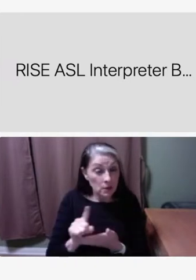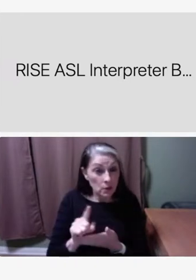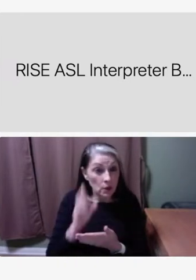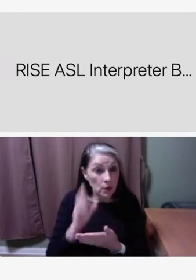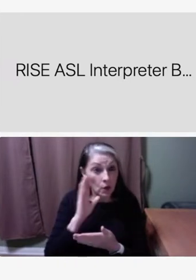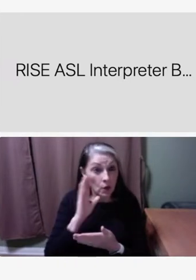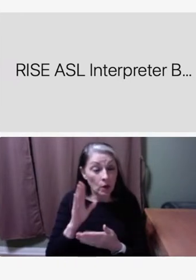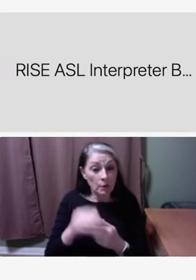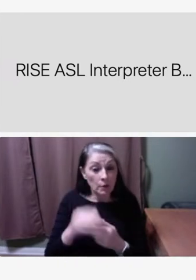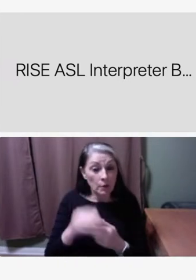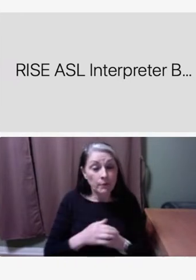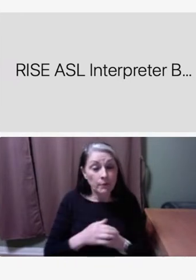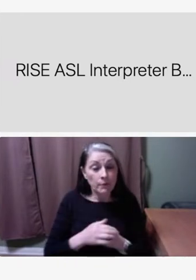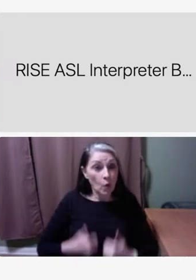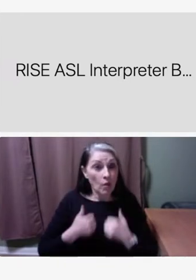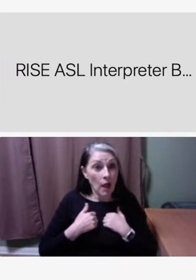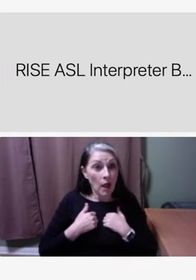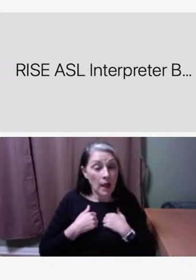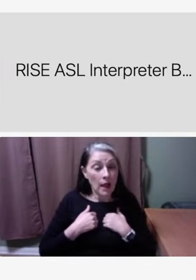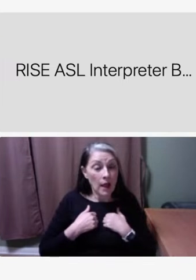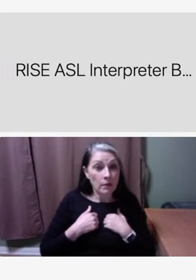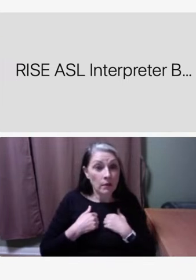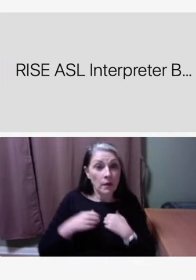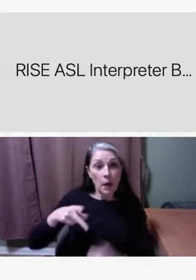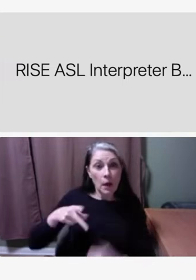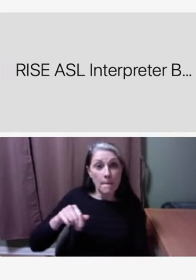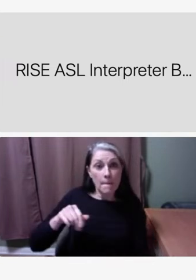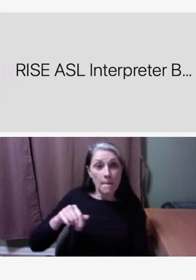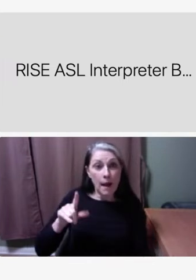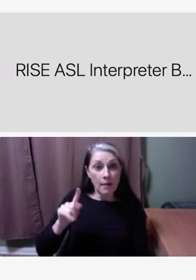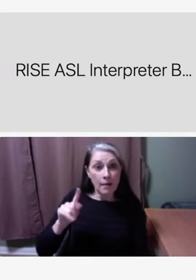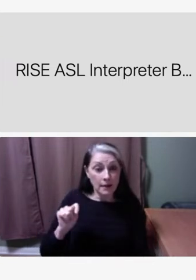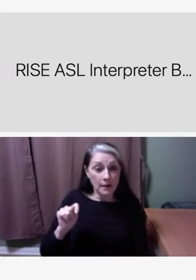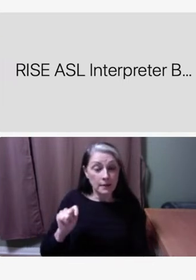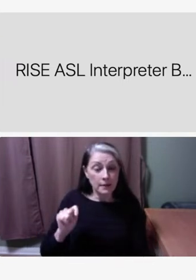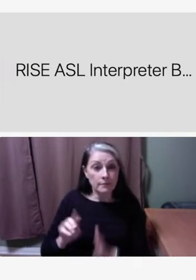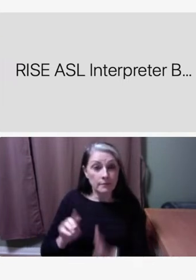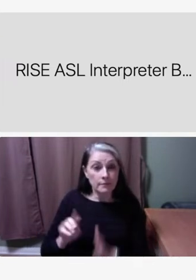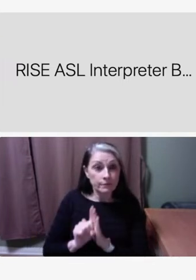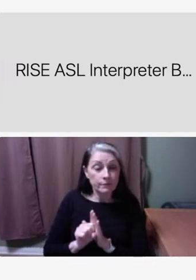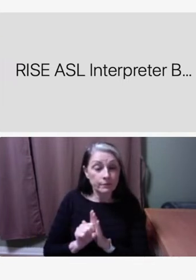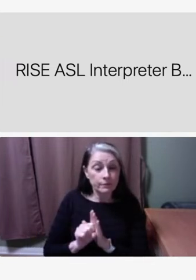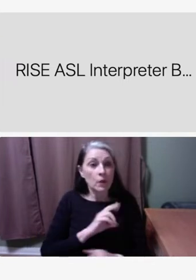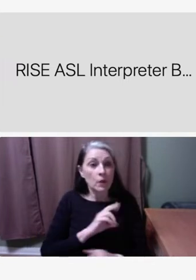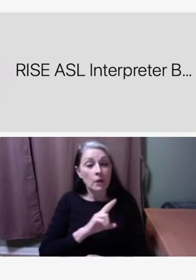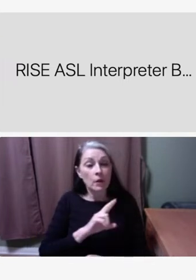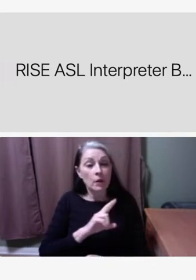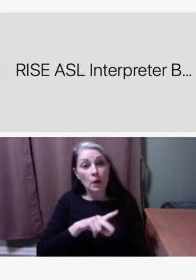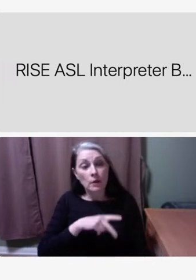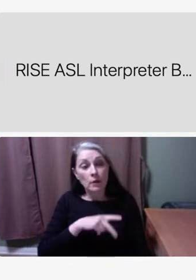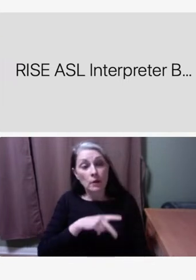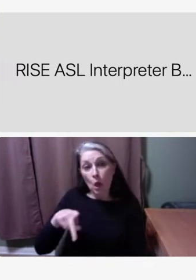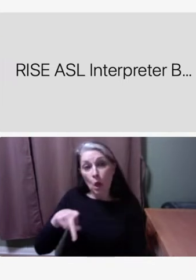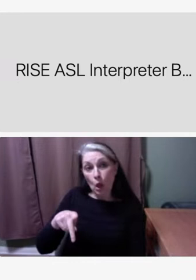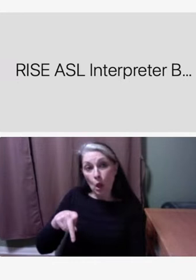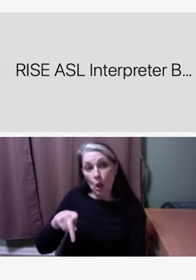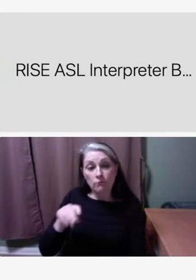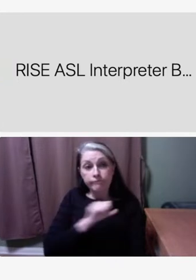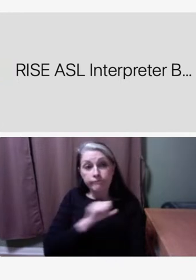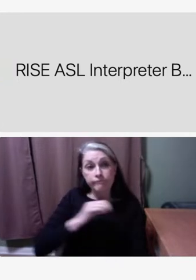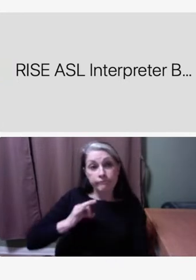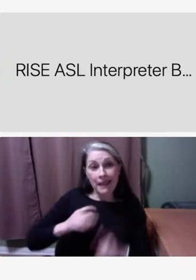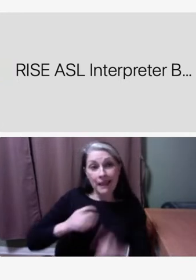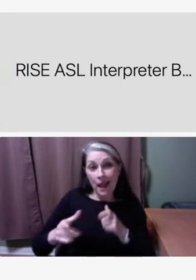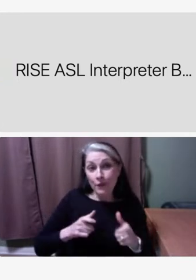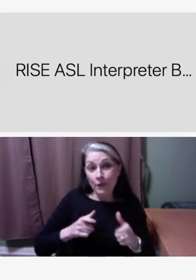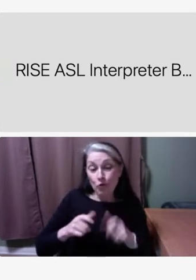as our personnel control system. We've been doing paper, and some of the workflow has been 10, 12 people, and